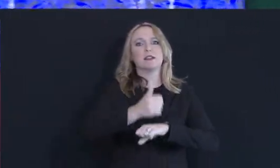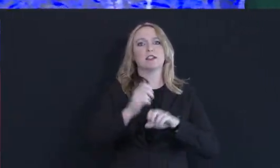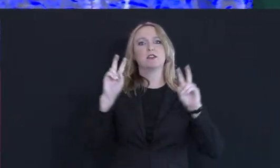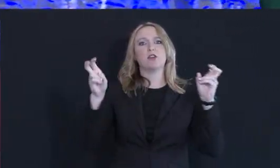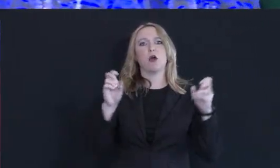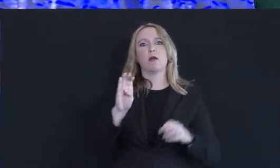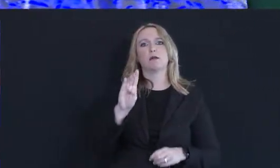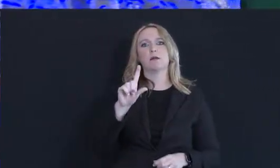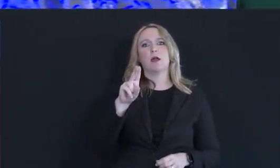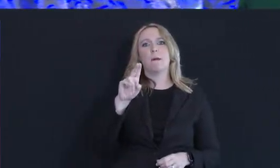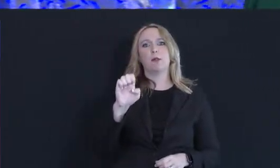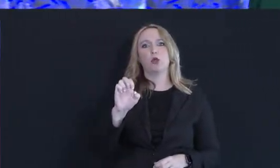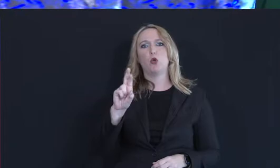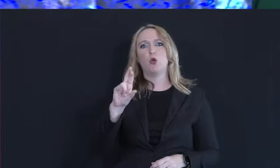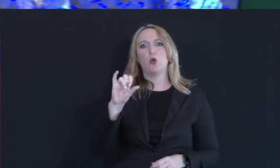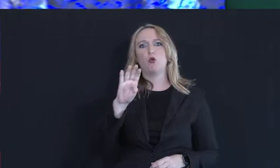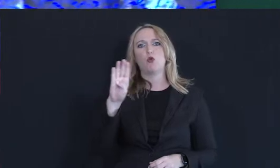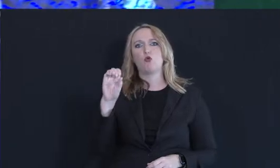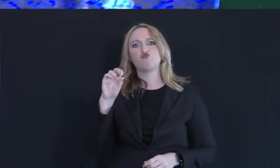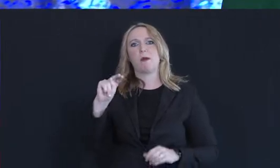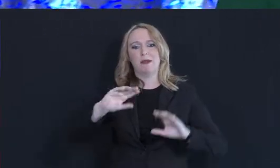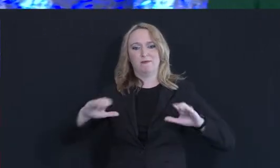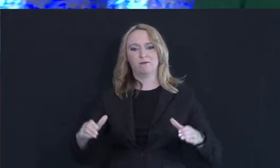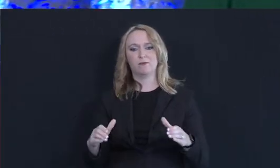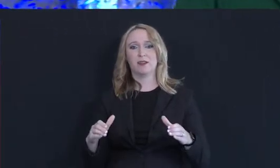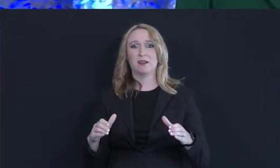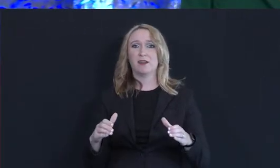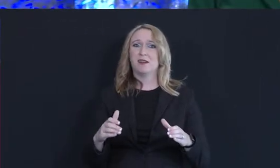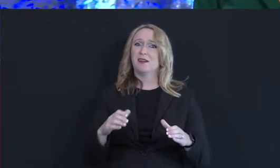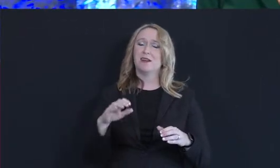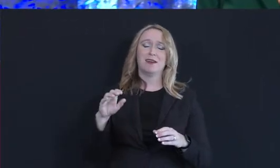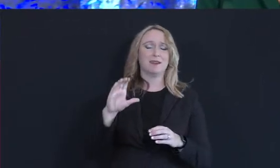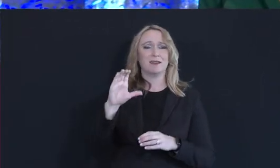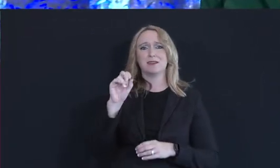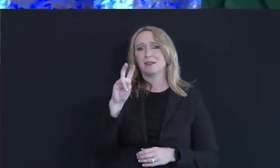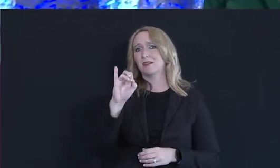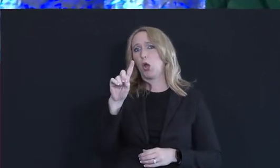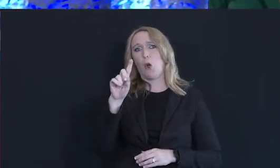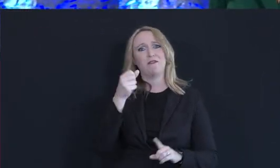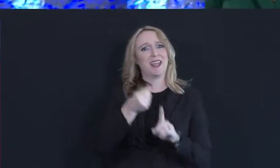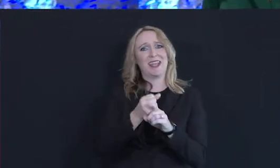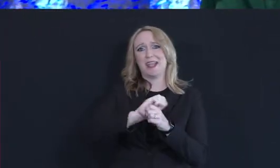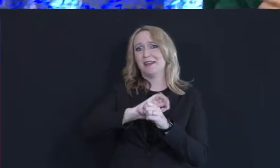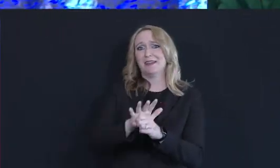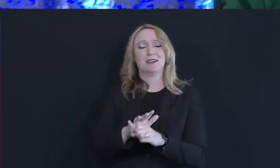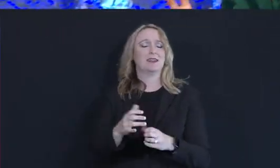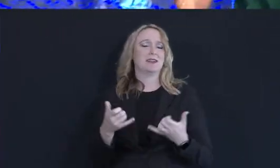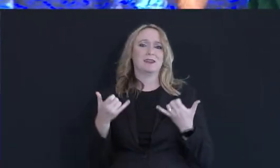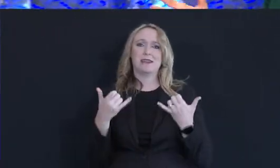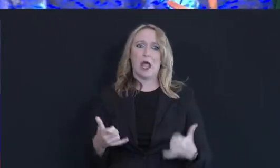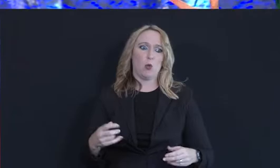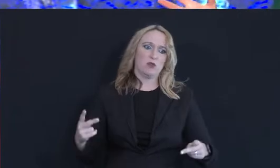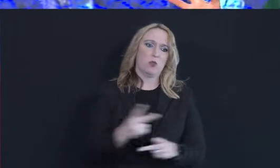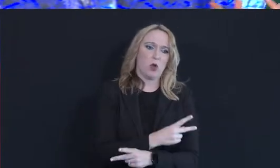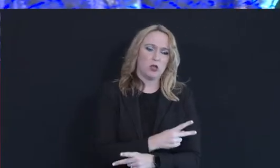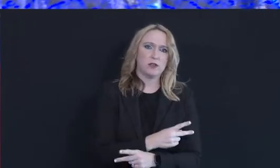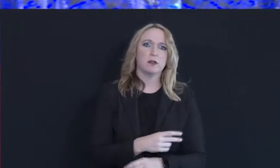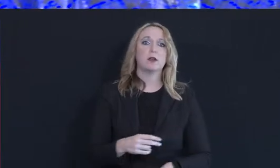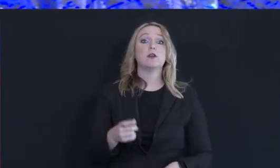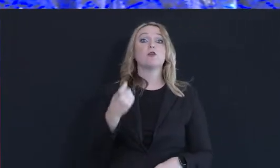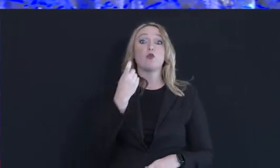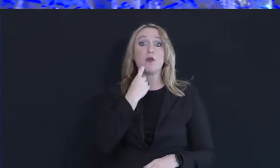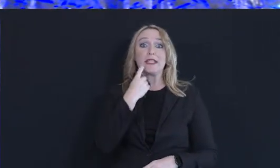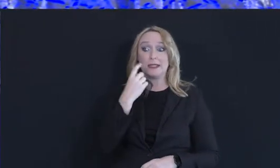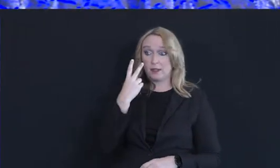focused on the child care crisis that was honestly just made worse by the pandemic and earlier today you heard the best place for working